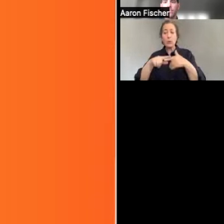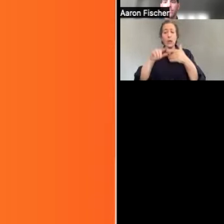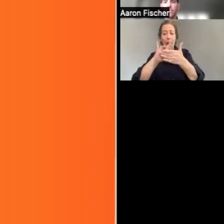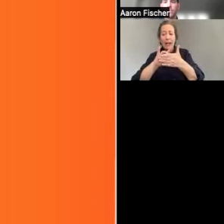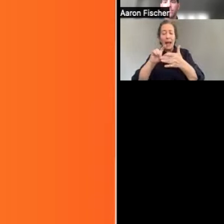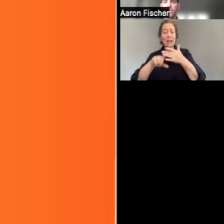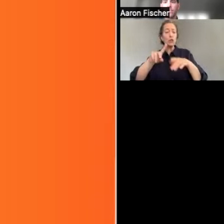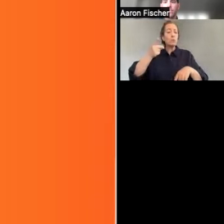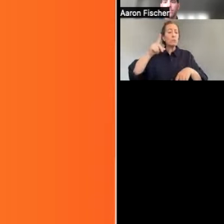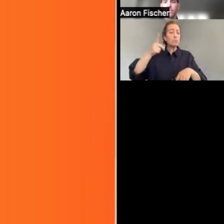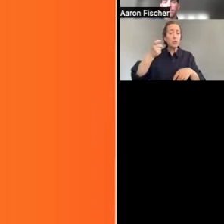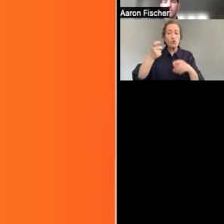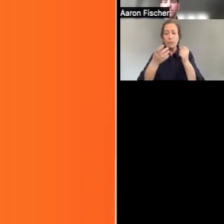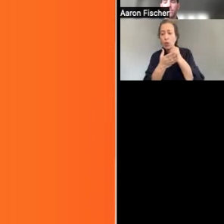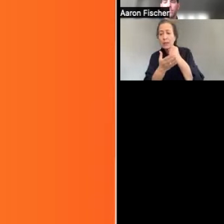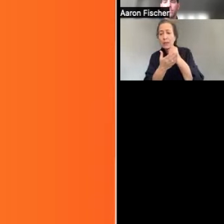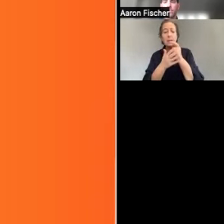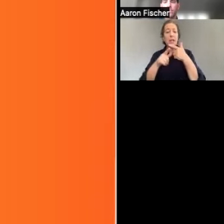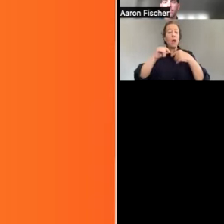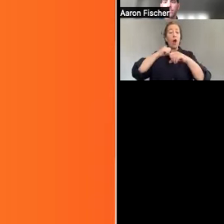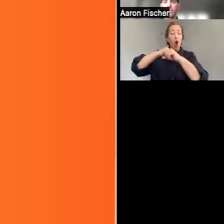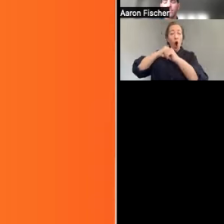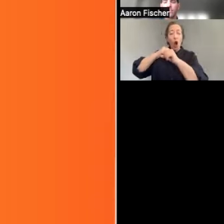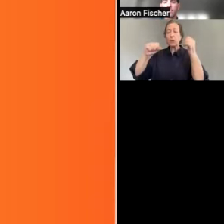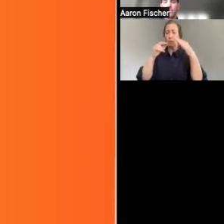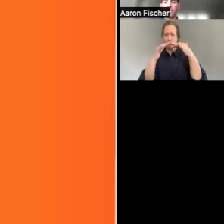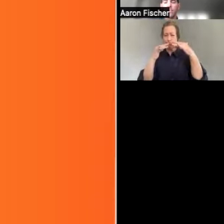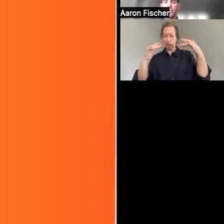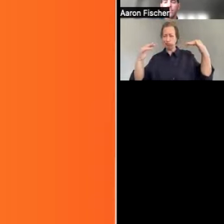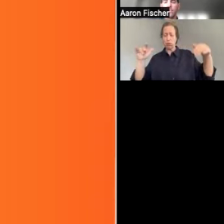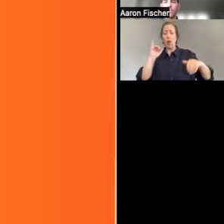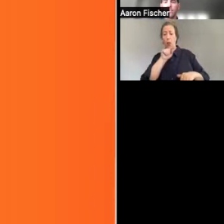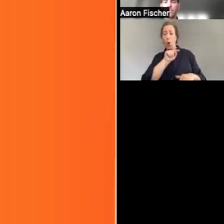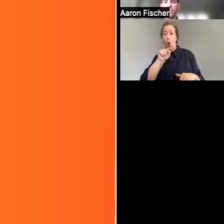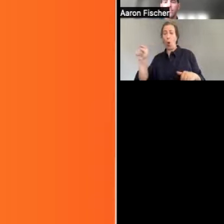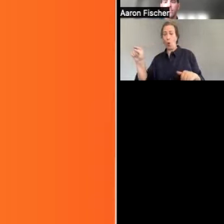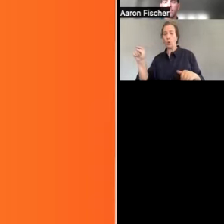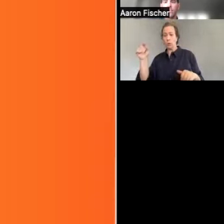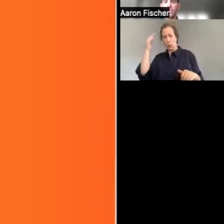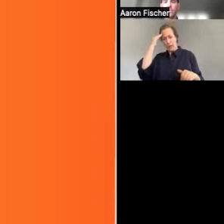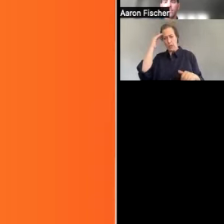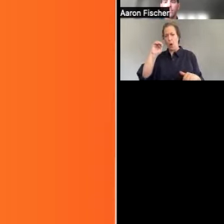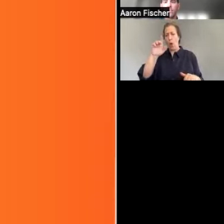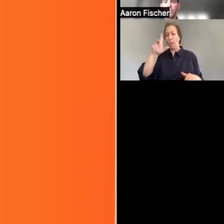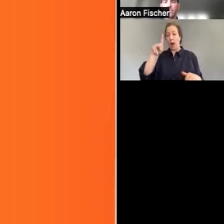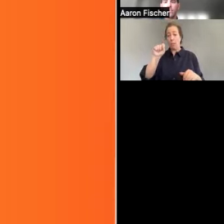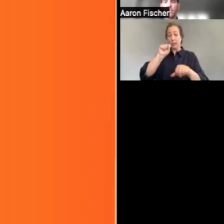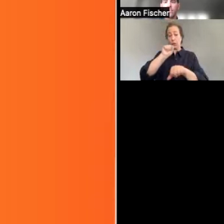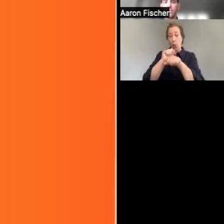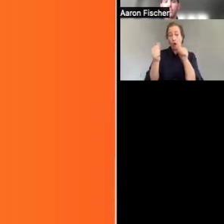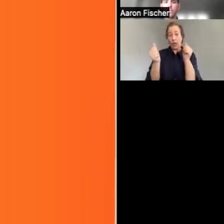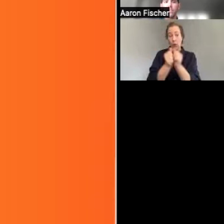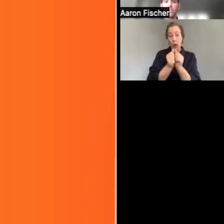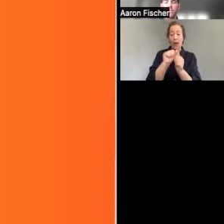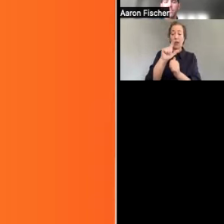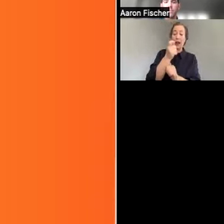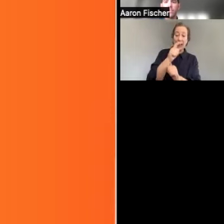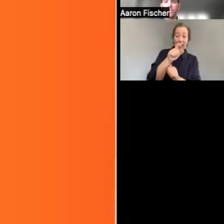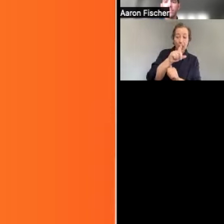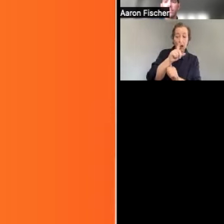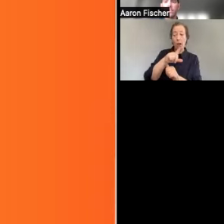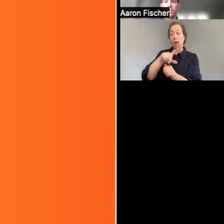assistance, guardianships. Those are the sorts of things that we know MLPs working together, legal partners and healthcare partners have